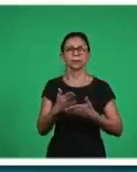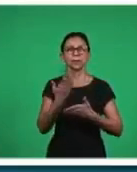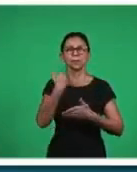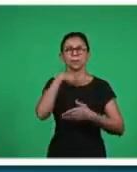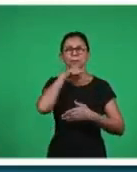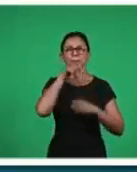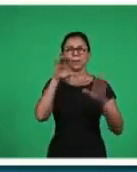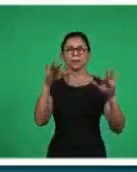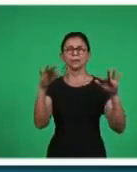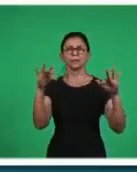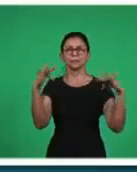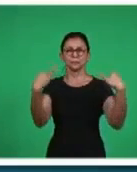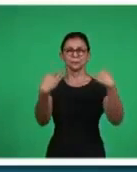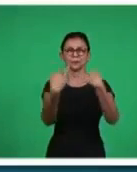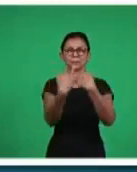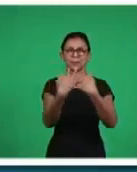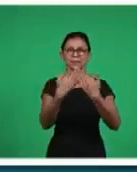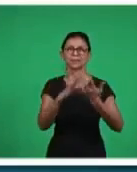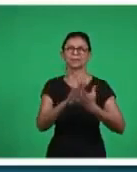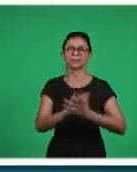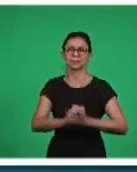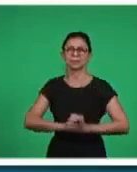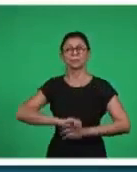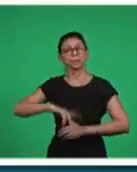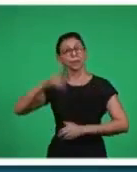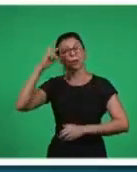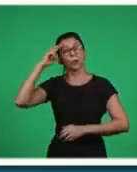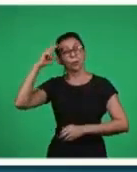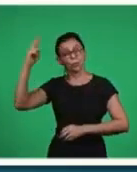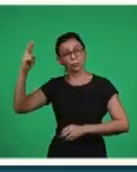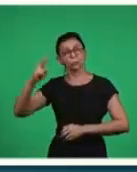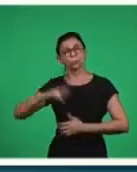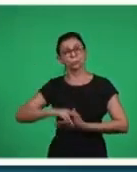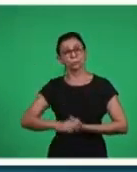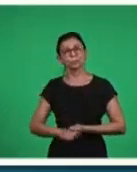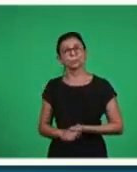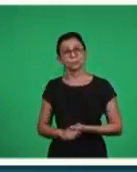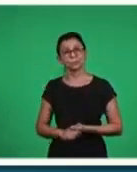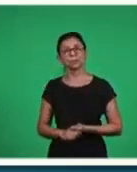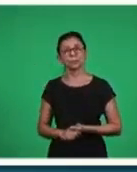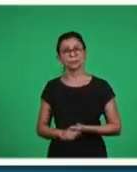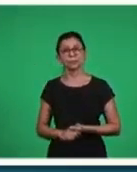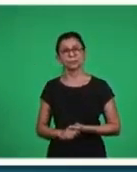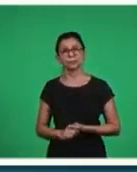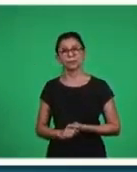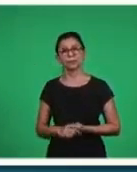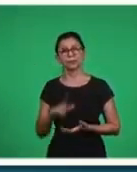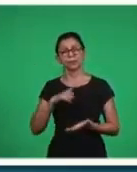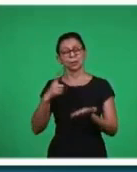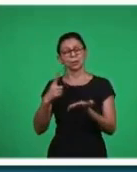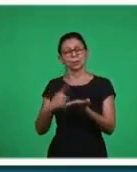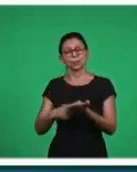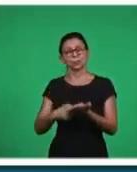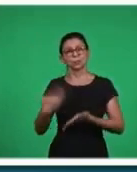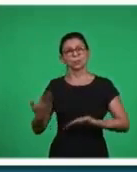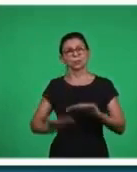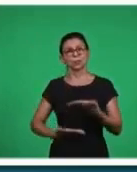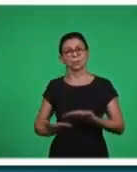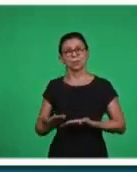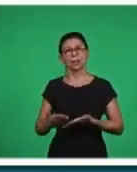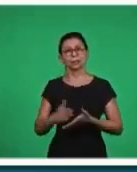know that the Lord takes count on the servants as well as his counts on this church, the pastor, deacons,